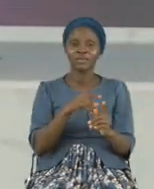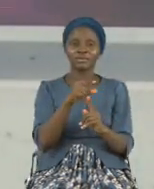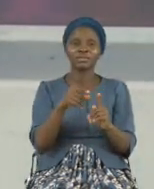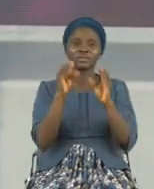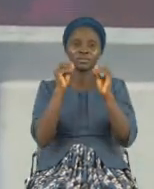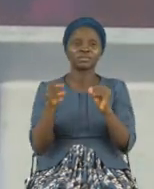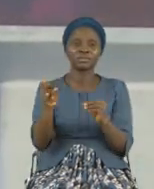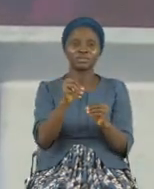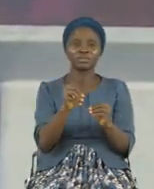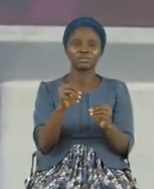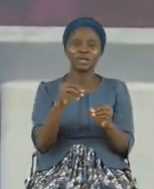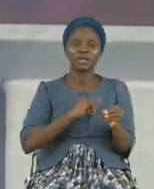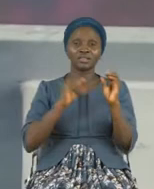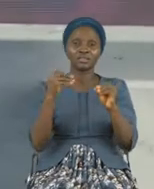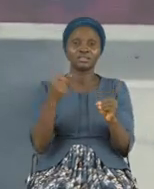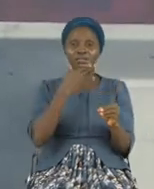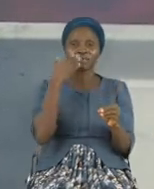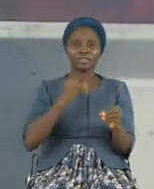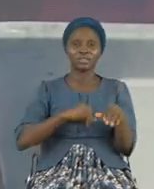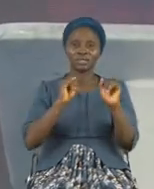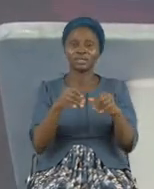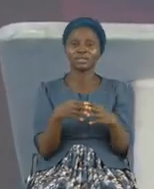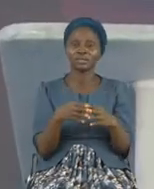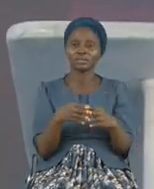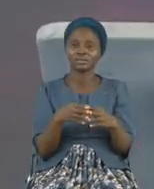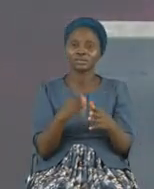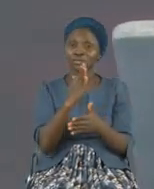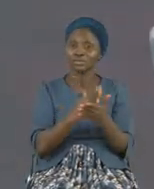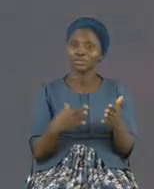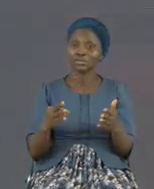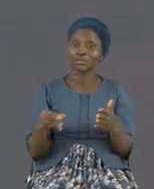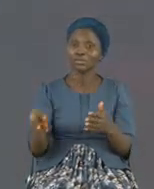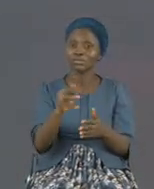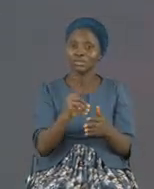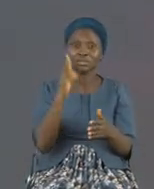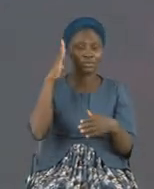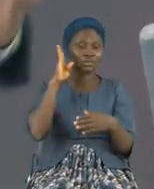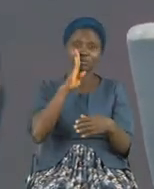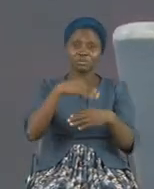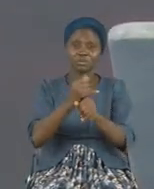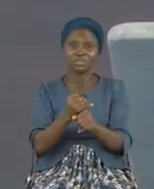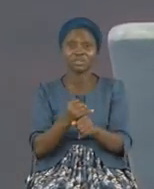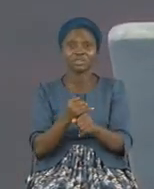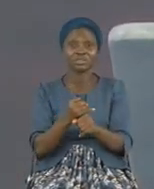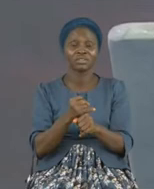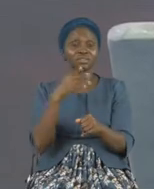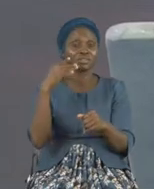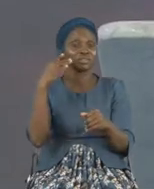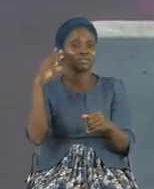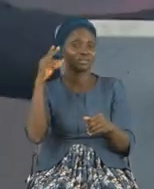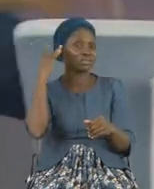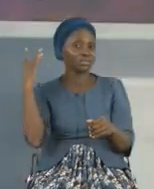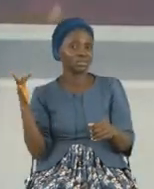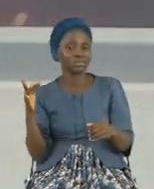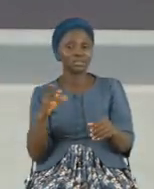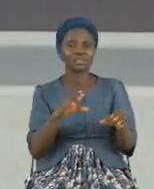best I could. They will, you know, some of them will be making a noise, some of them will be reacting like this, reacting like that. And